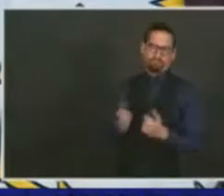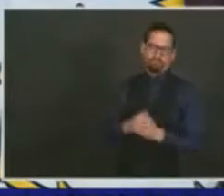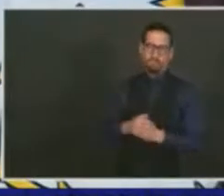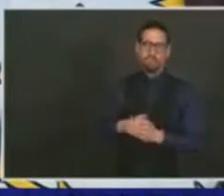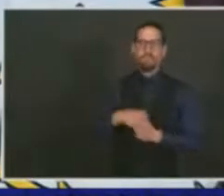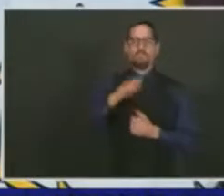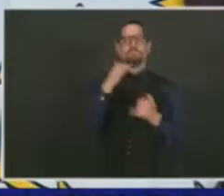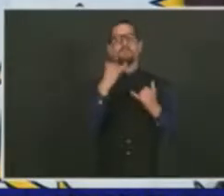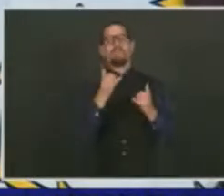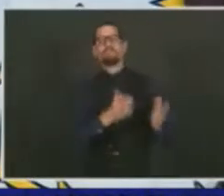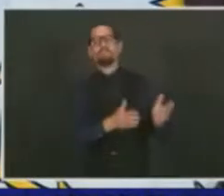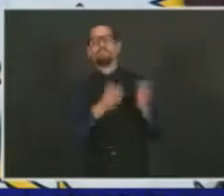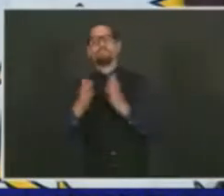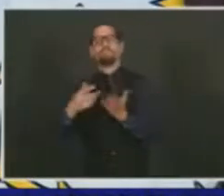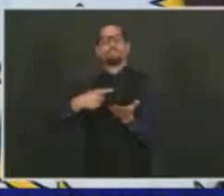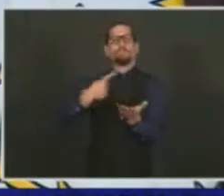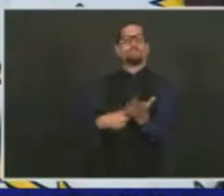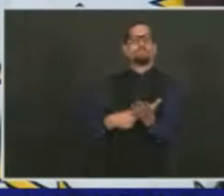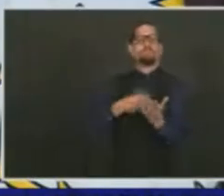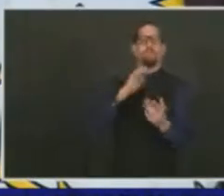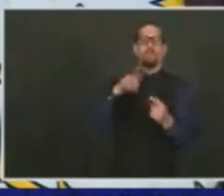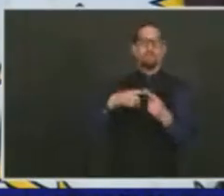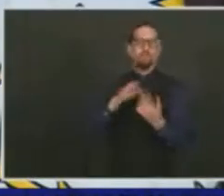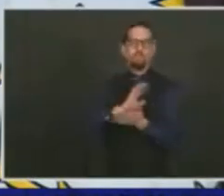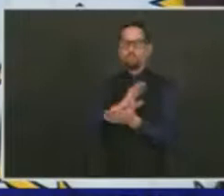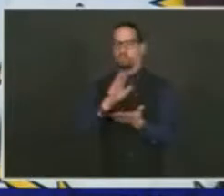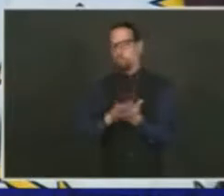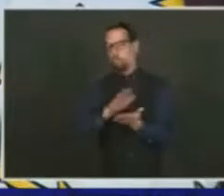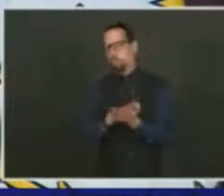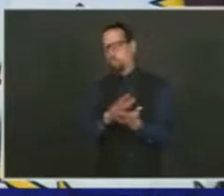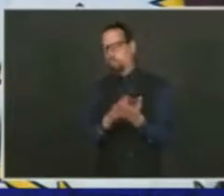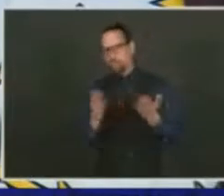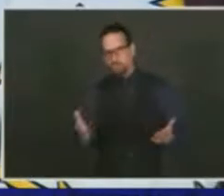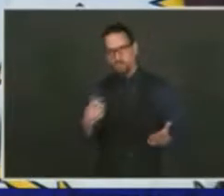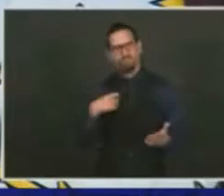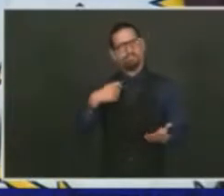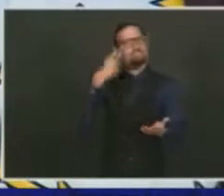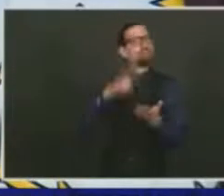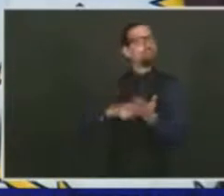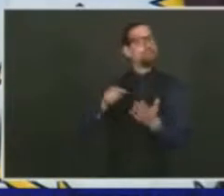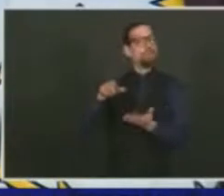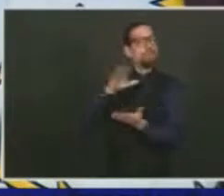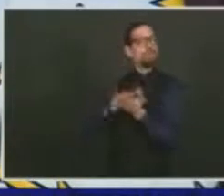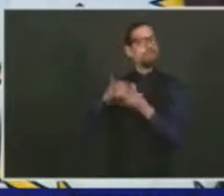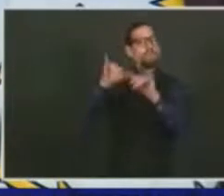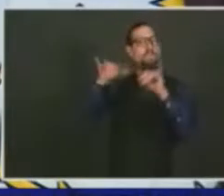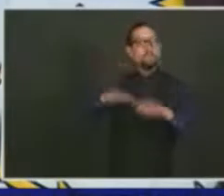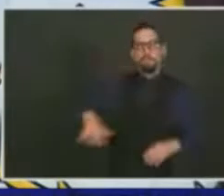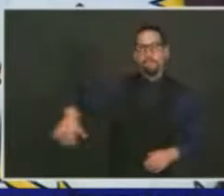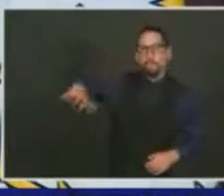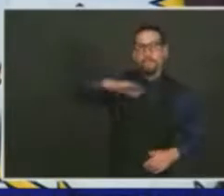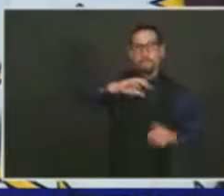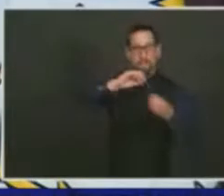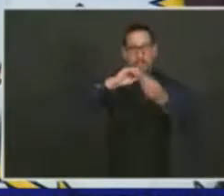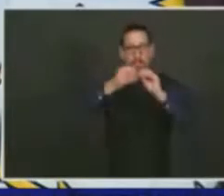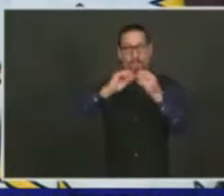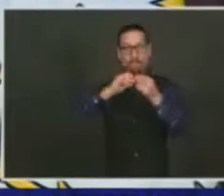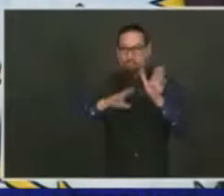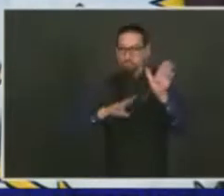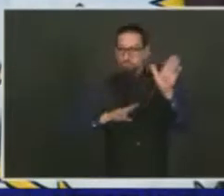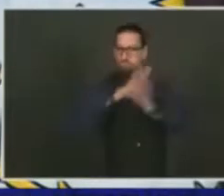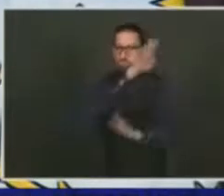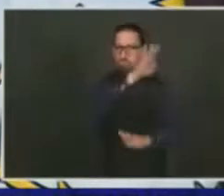Cases are rising all over the country. I'm sure you've seen in the news that cities like Boston have switched to remote learning. And it